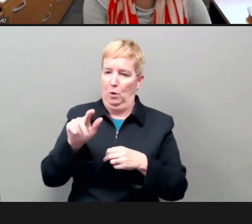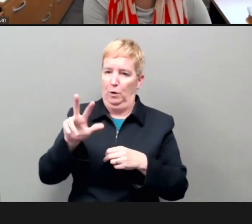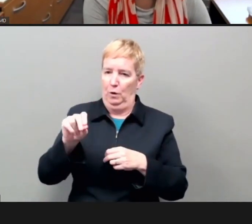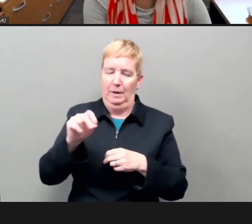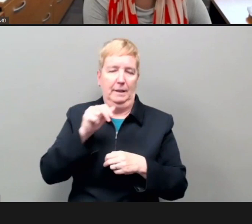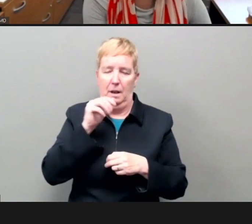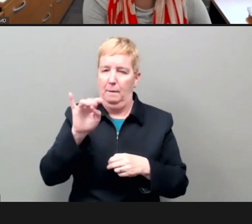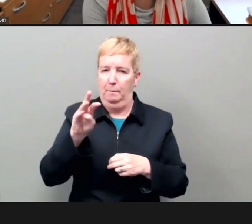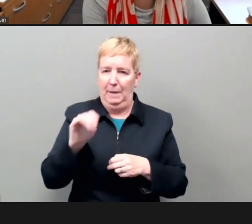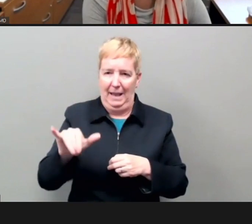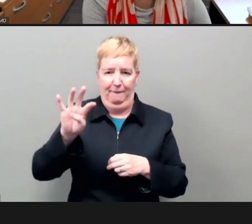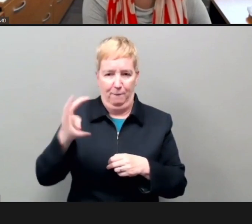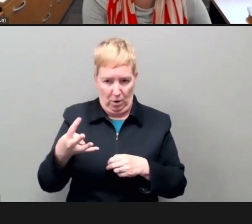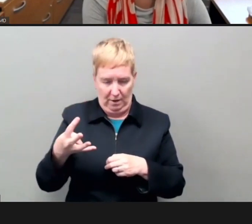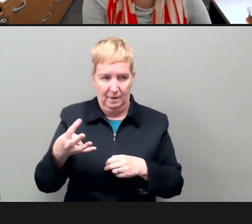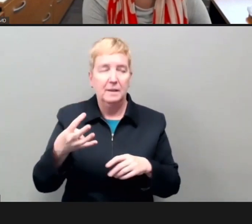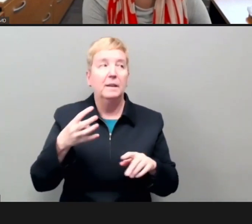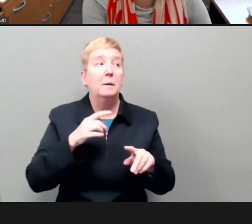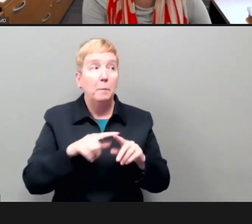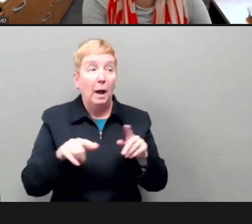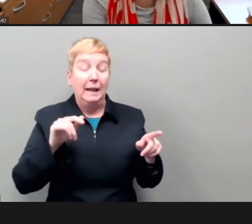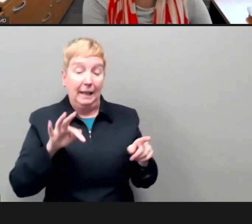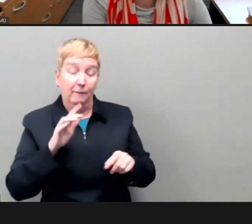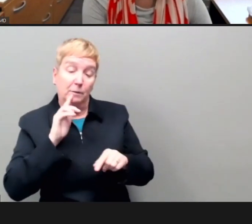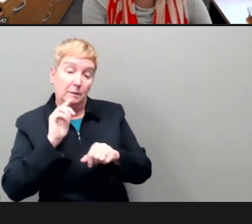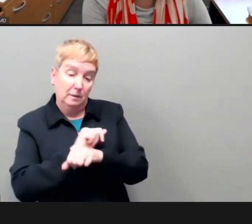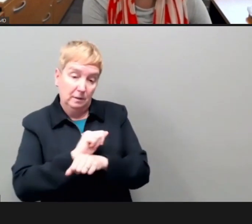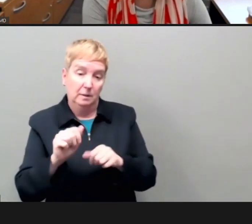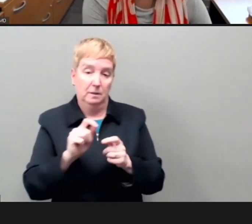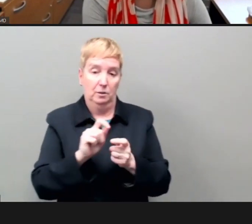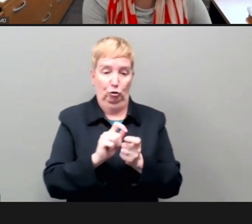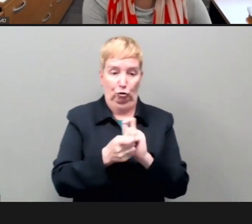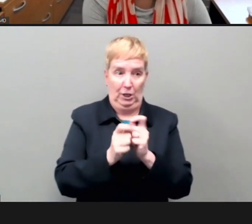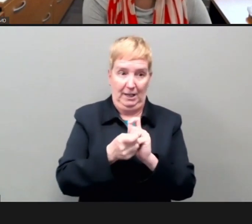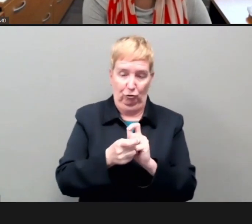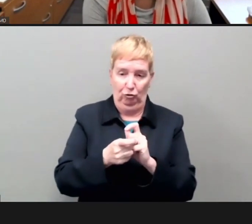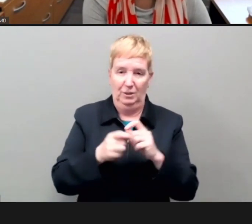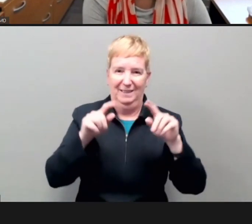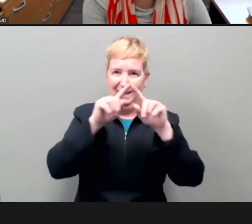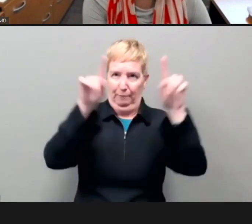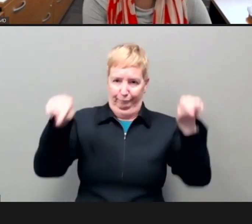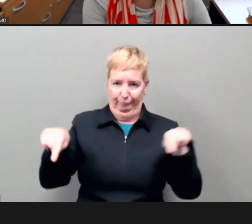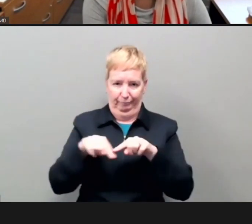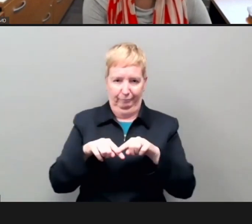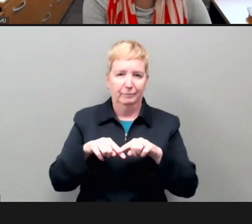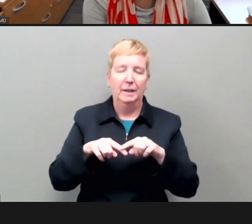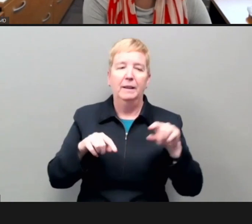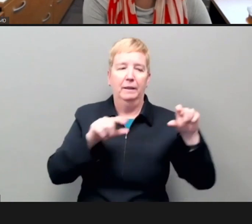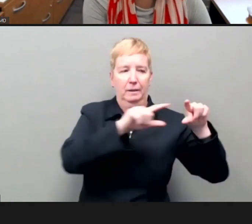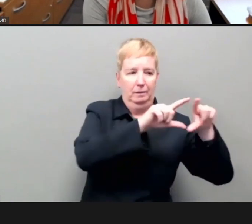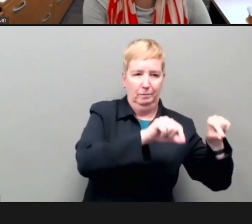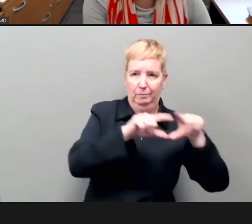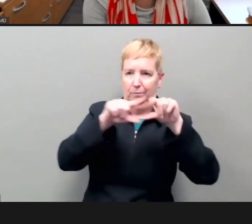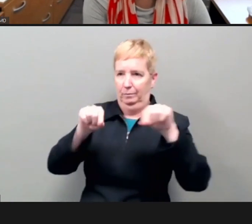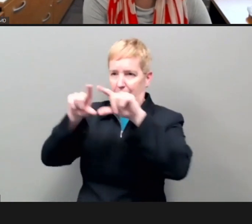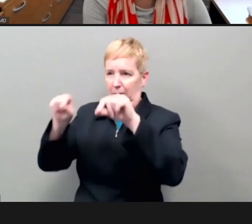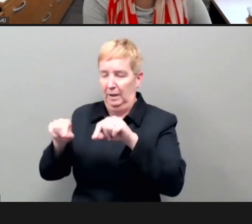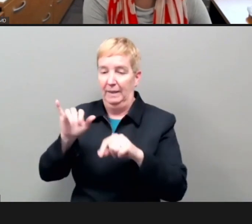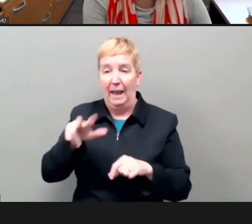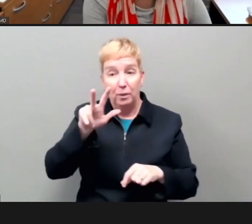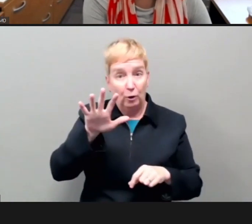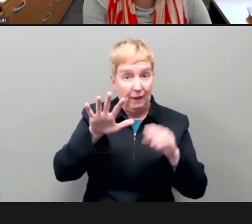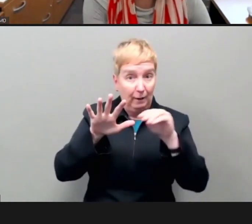map color coded change, the vaccination target is at the 35%, and the other slide it's